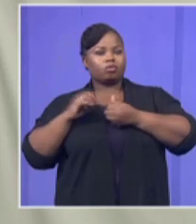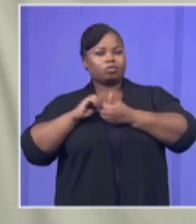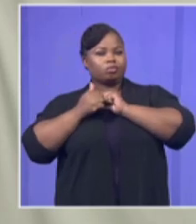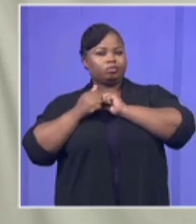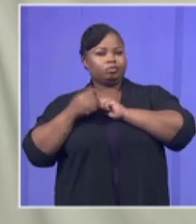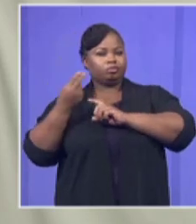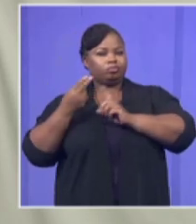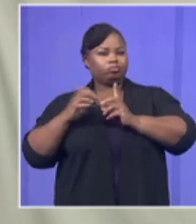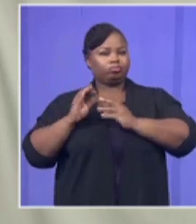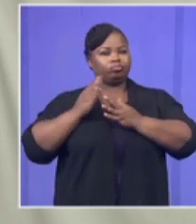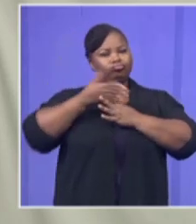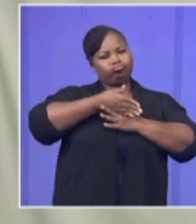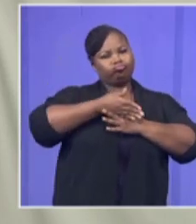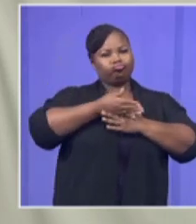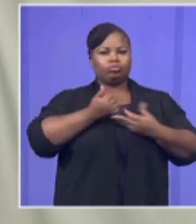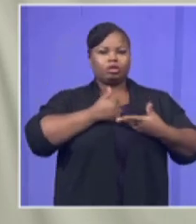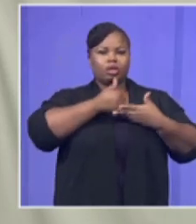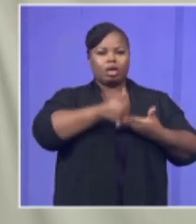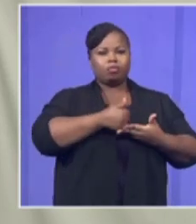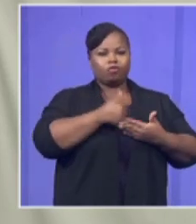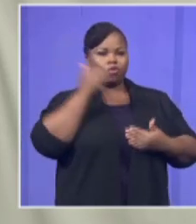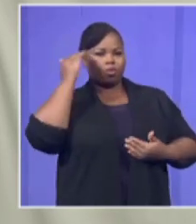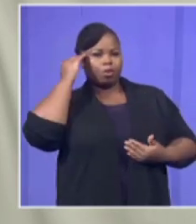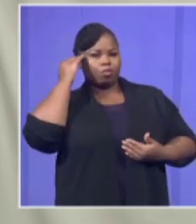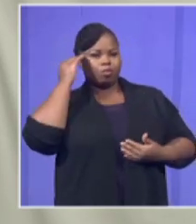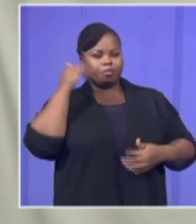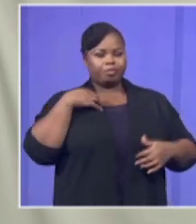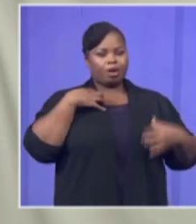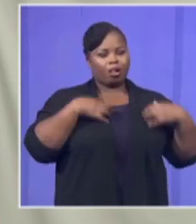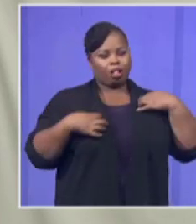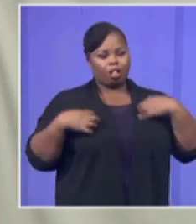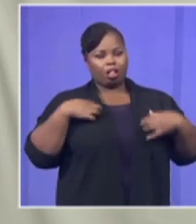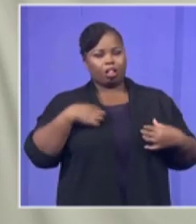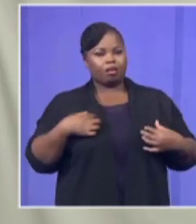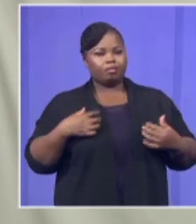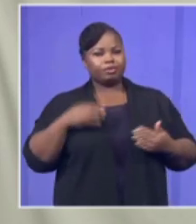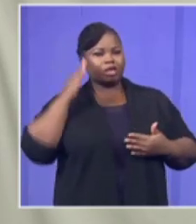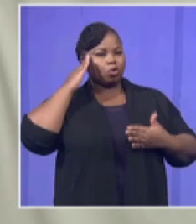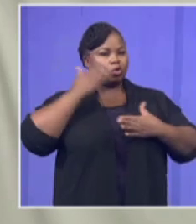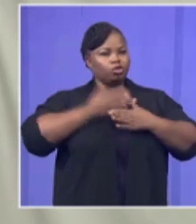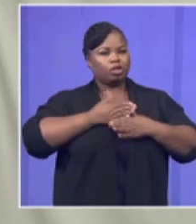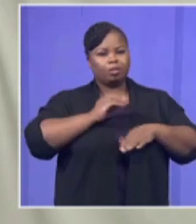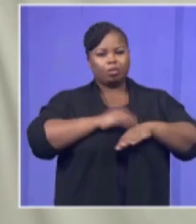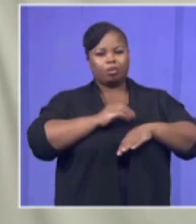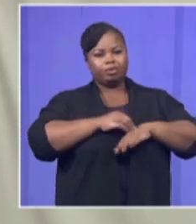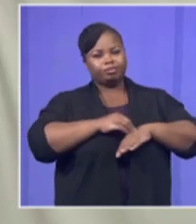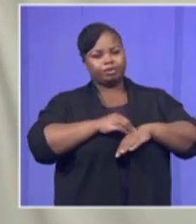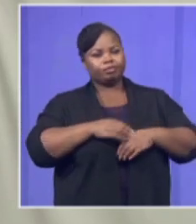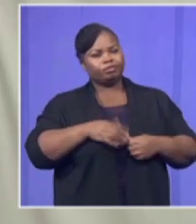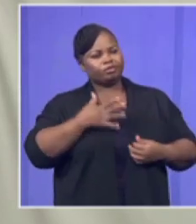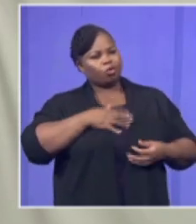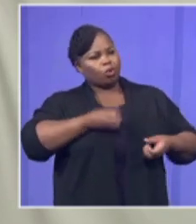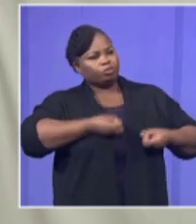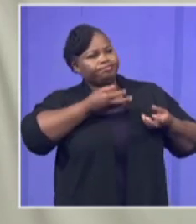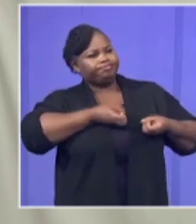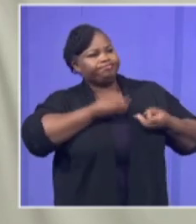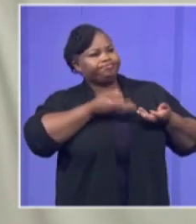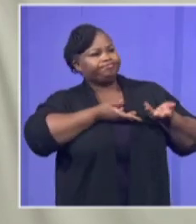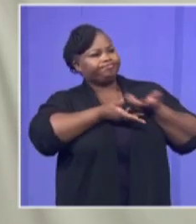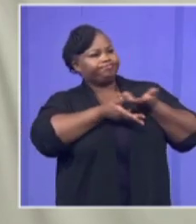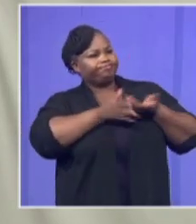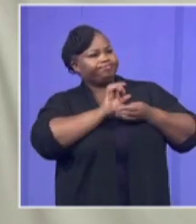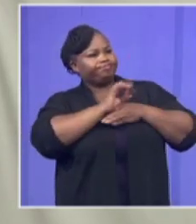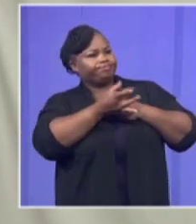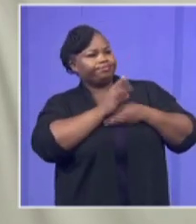have got emotional, psychological, mental problems, and they need to speak to someone. And the